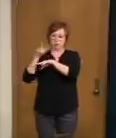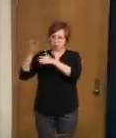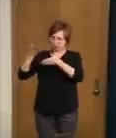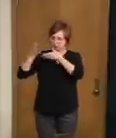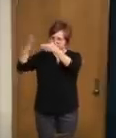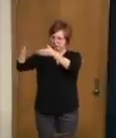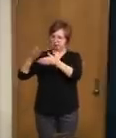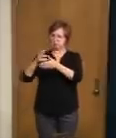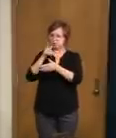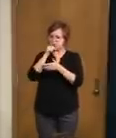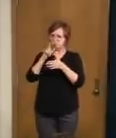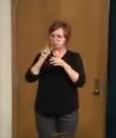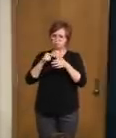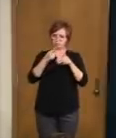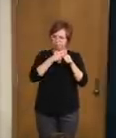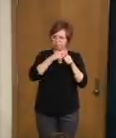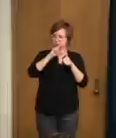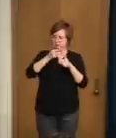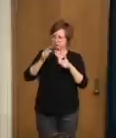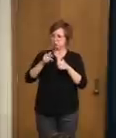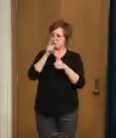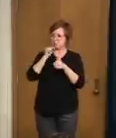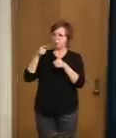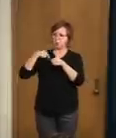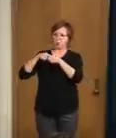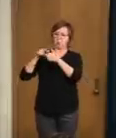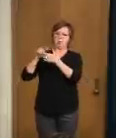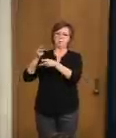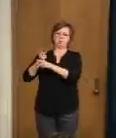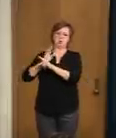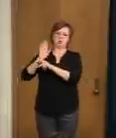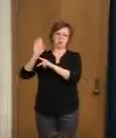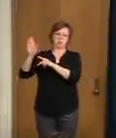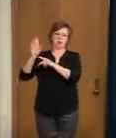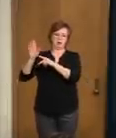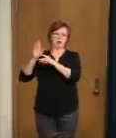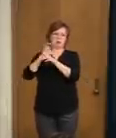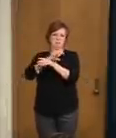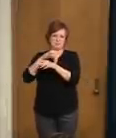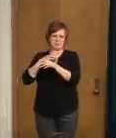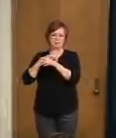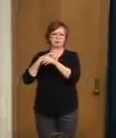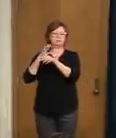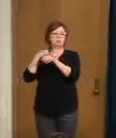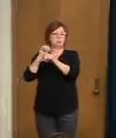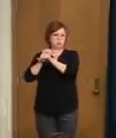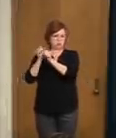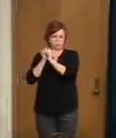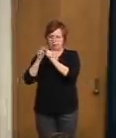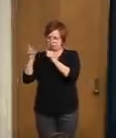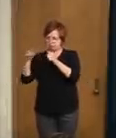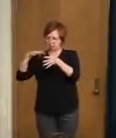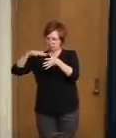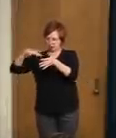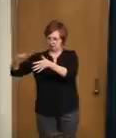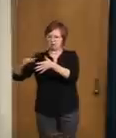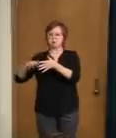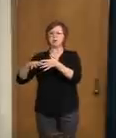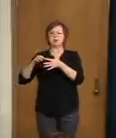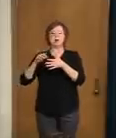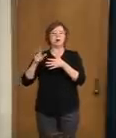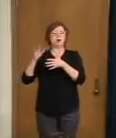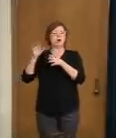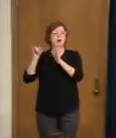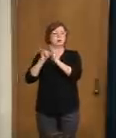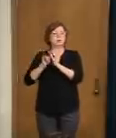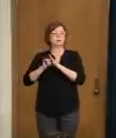vaccine. We have an oversight structure where a joint committee provides approval for the